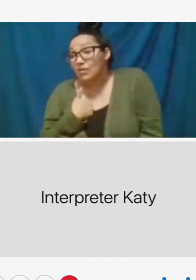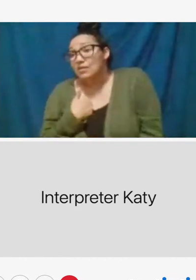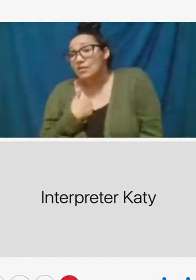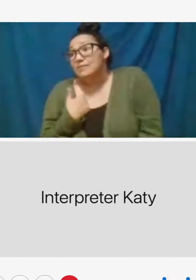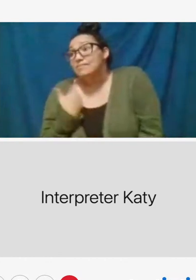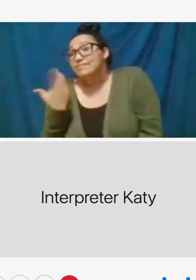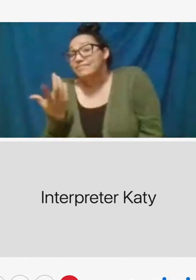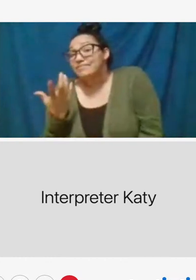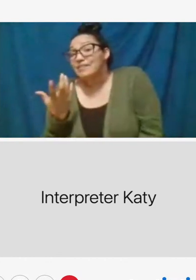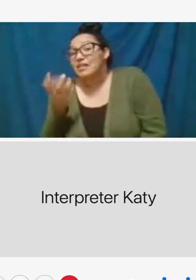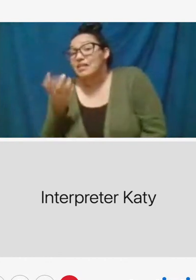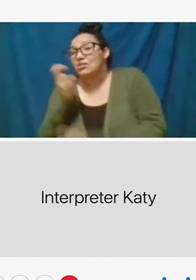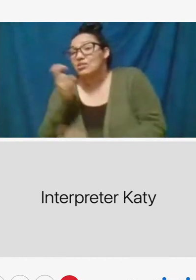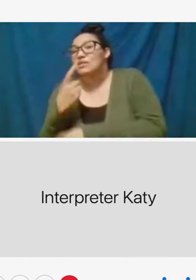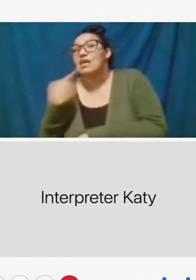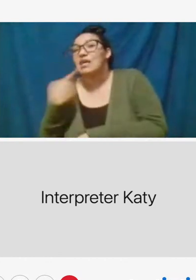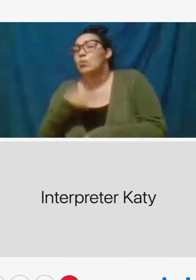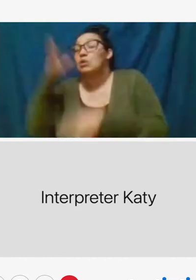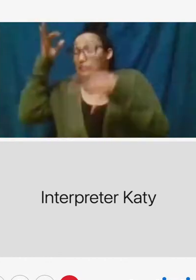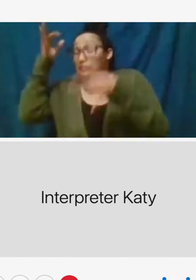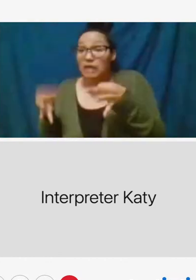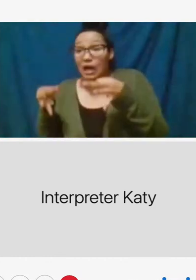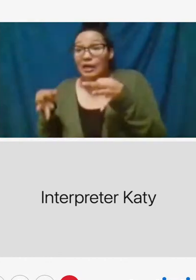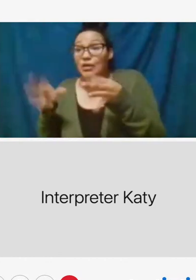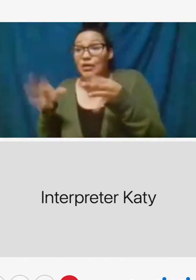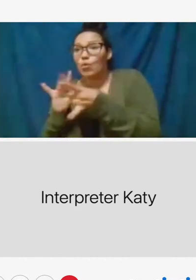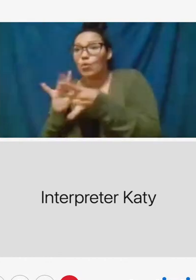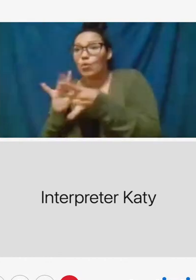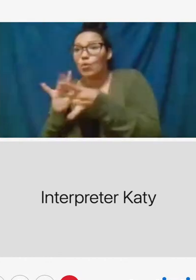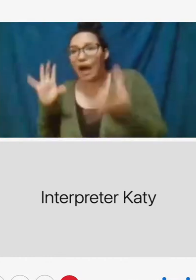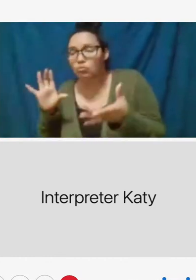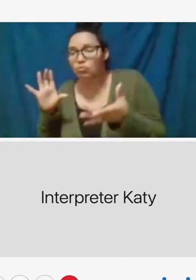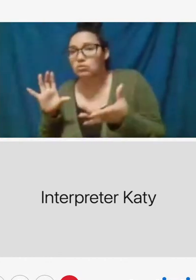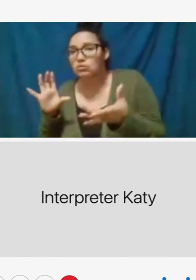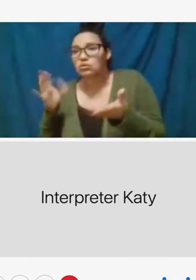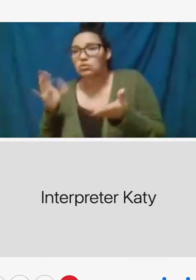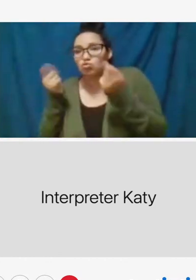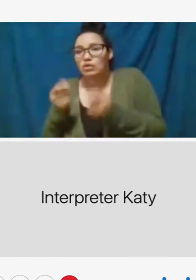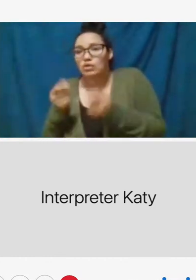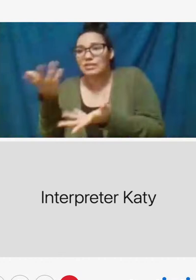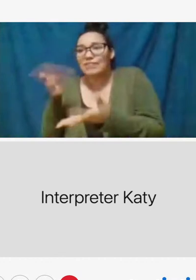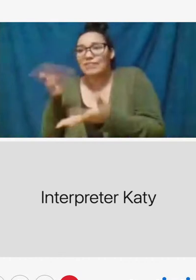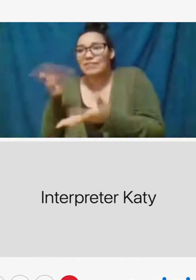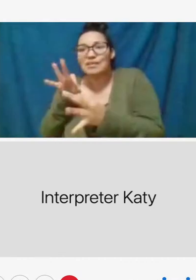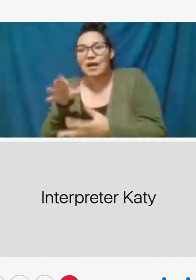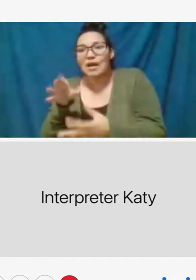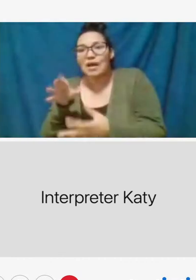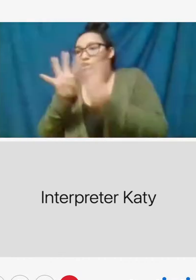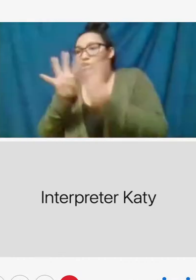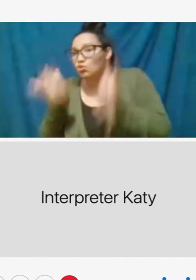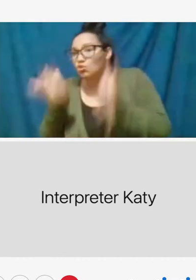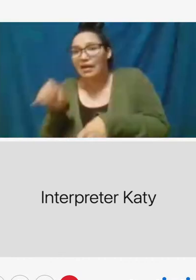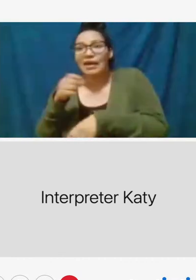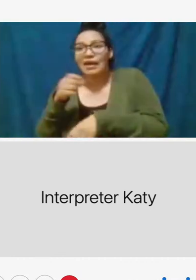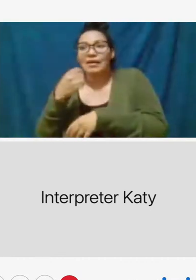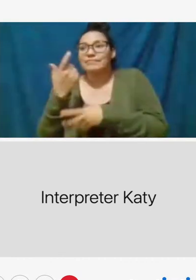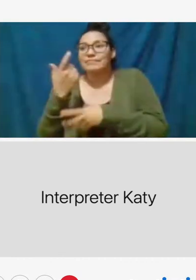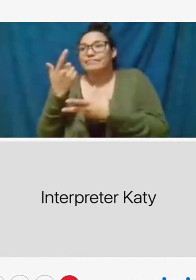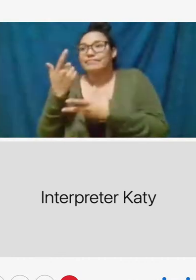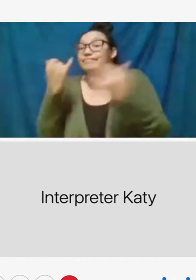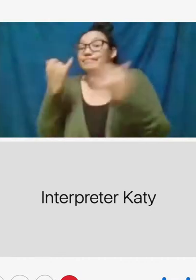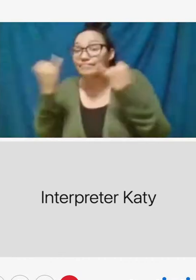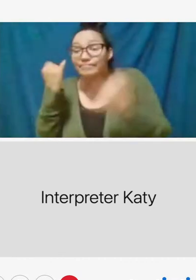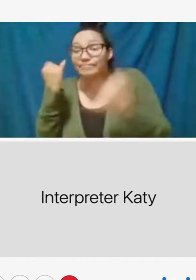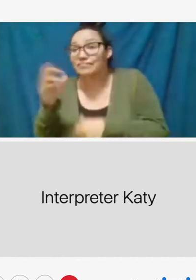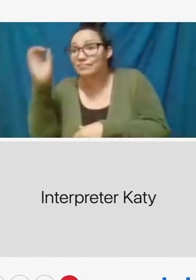to make a decision without in some way shape or form soliciting input feedback a survey considerations uh even if it's using existing parent